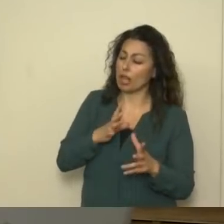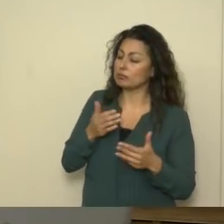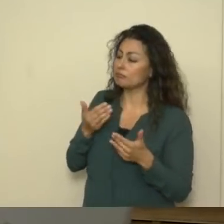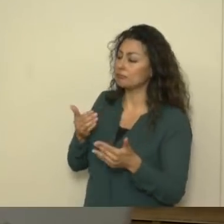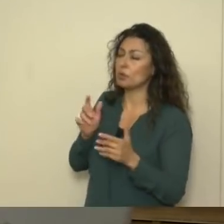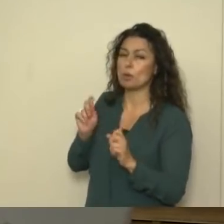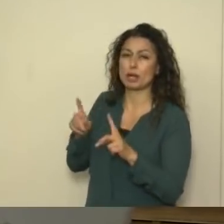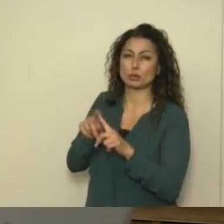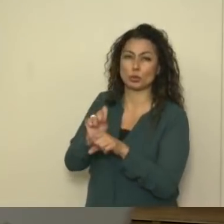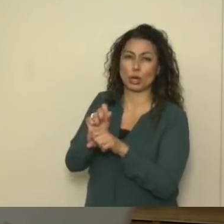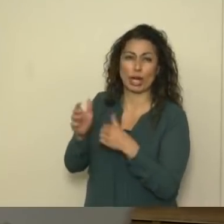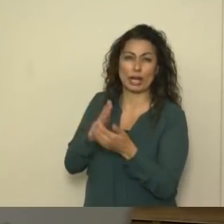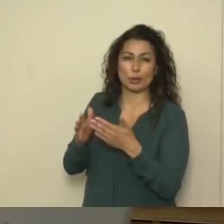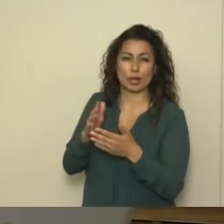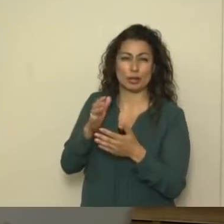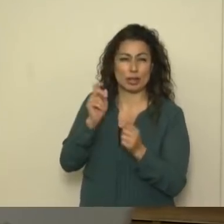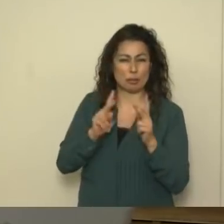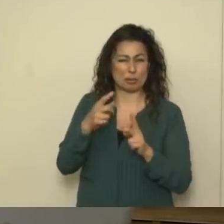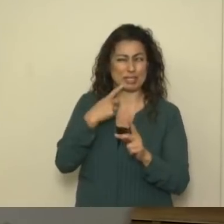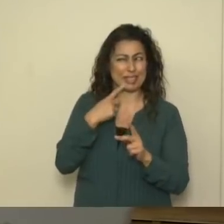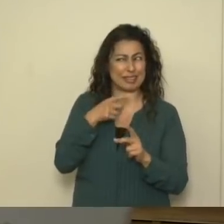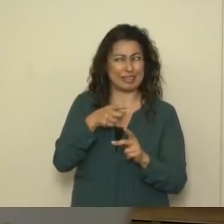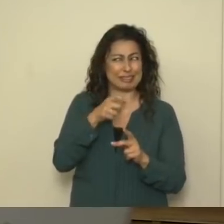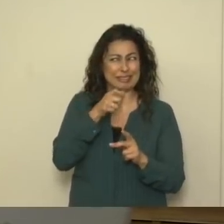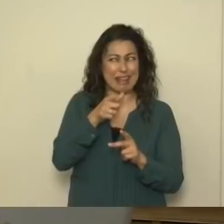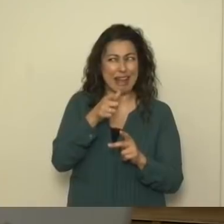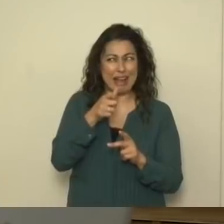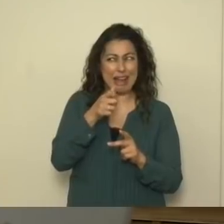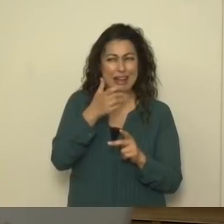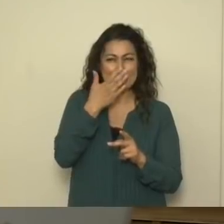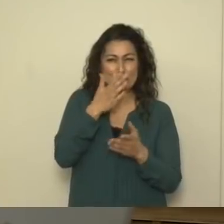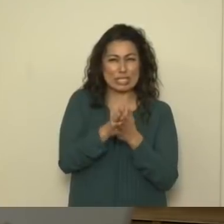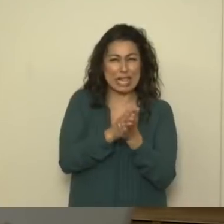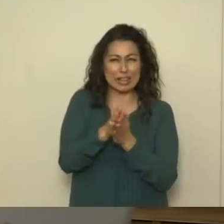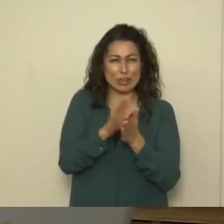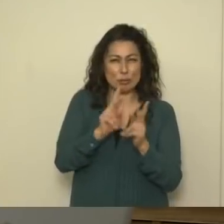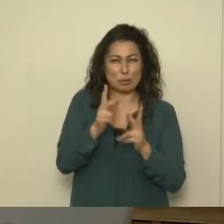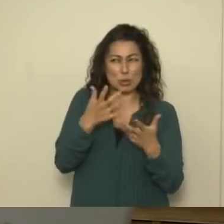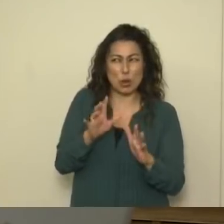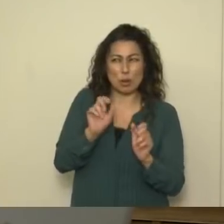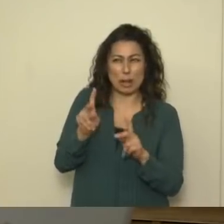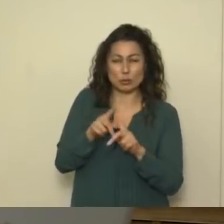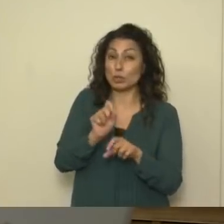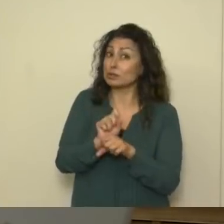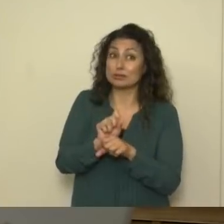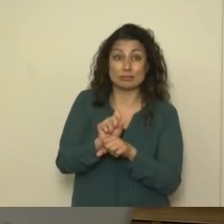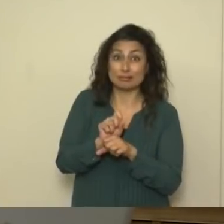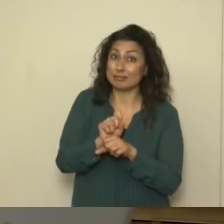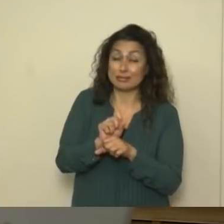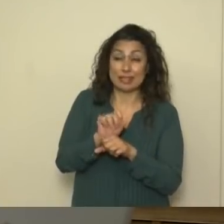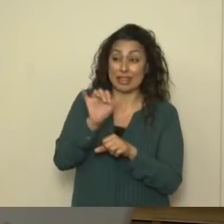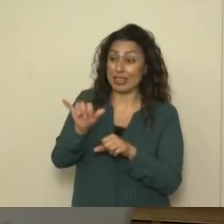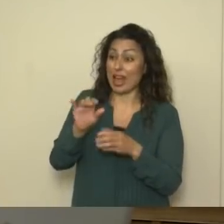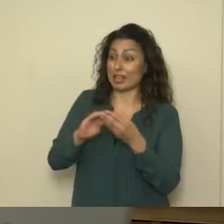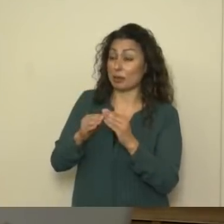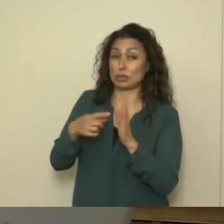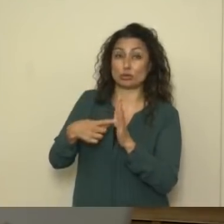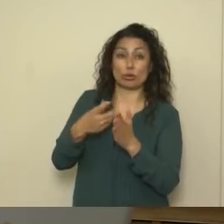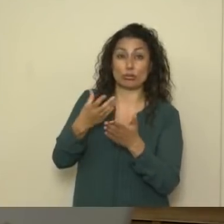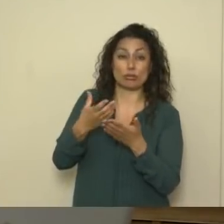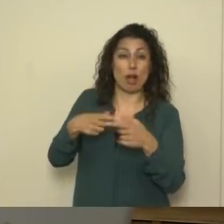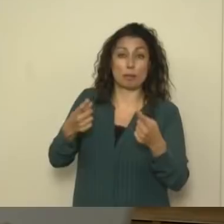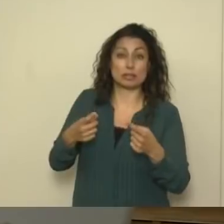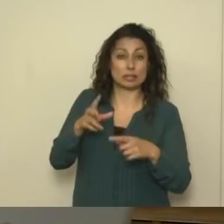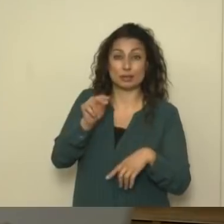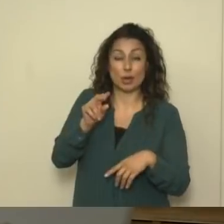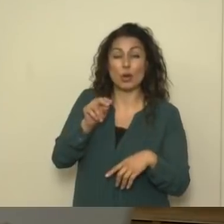that argument that it's a disincentive, it just isn't backed up by the numbers. People want to go back to work, but it's about the virus.